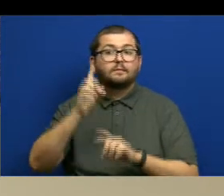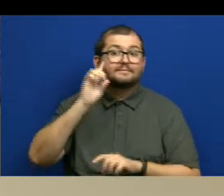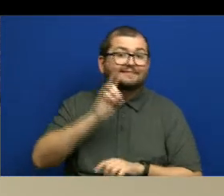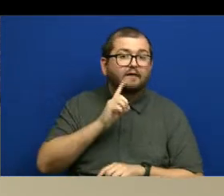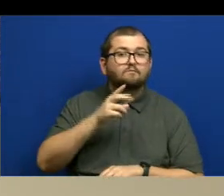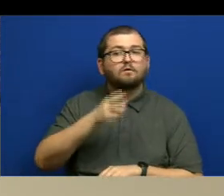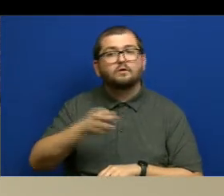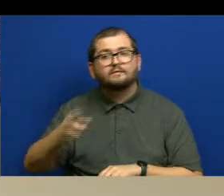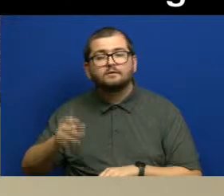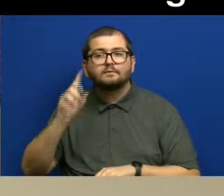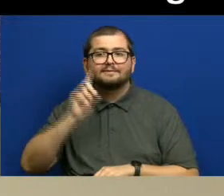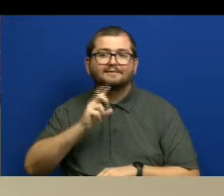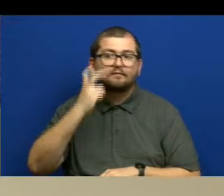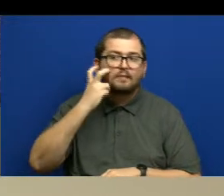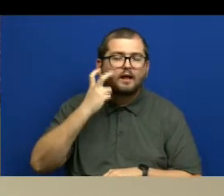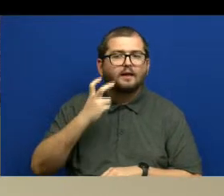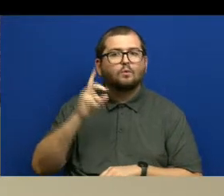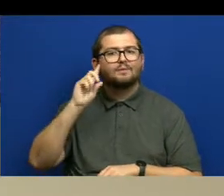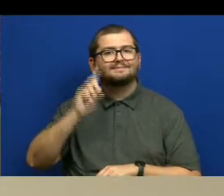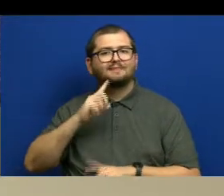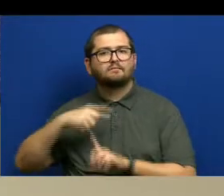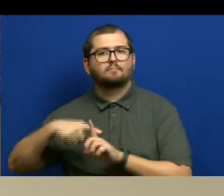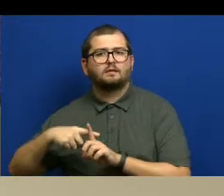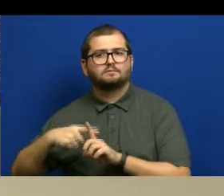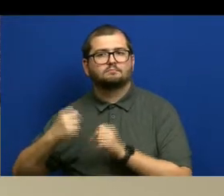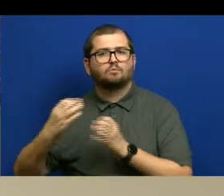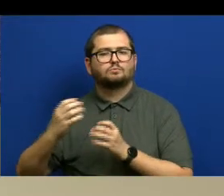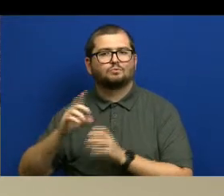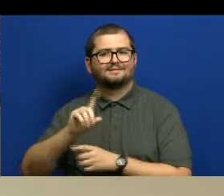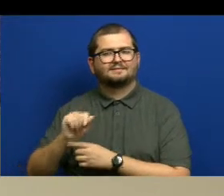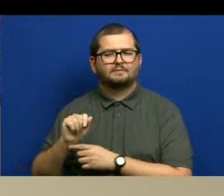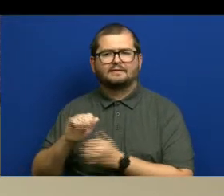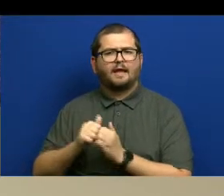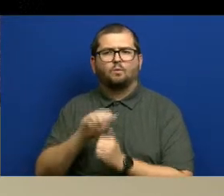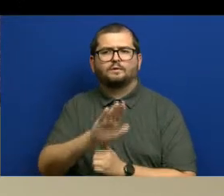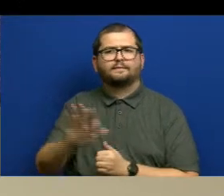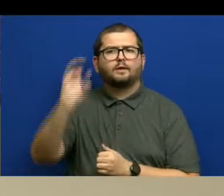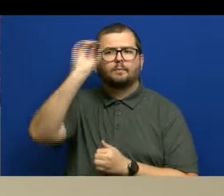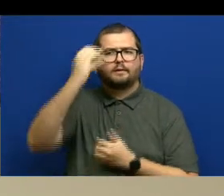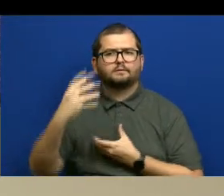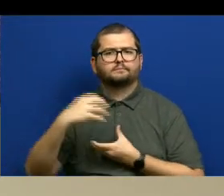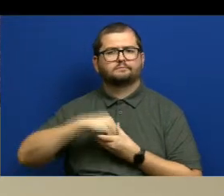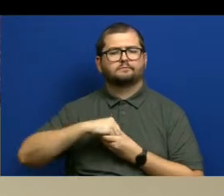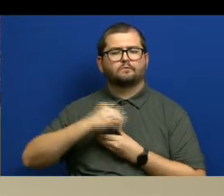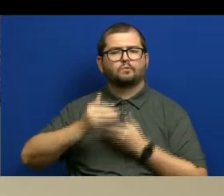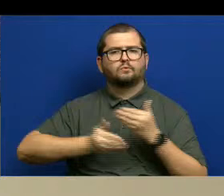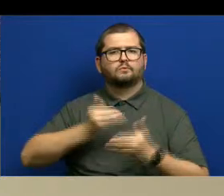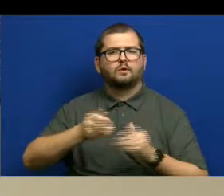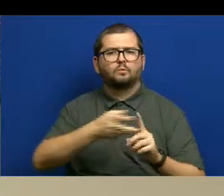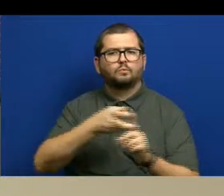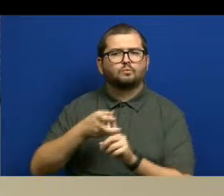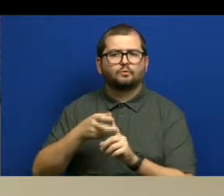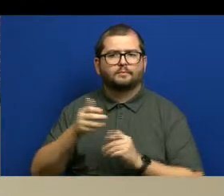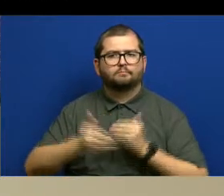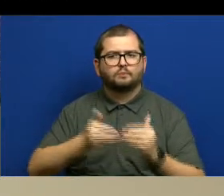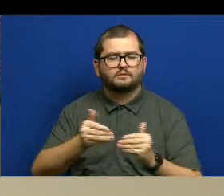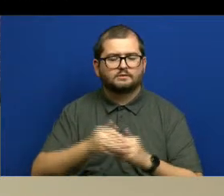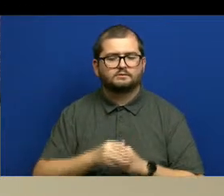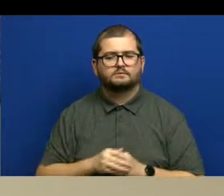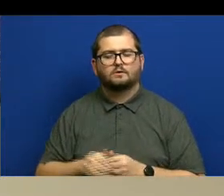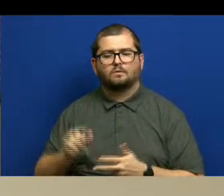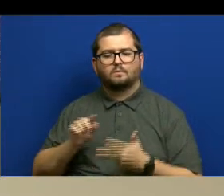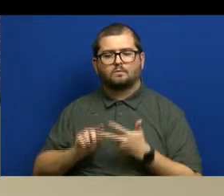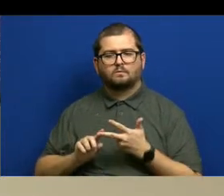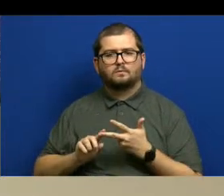deafblind, hard of hearing, and deaf with multiple disabilities, incorporated into the recruitment process? Number 3,